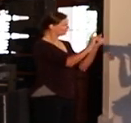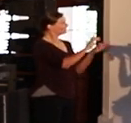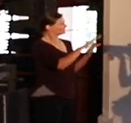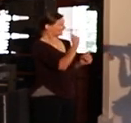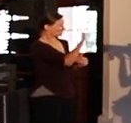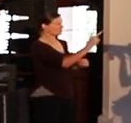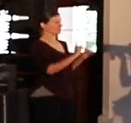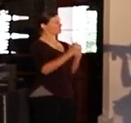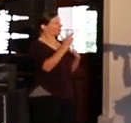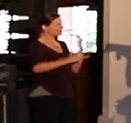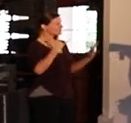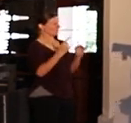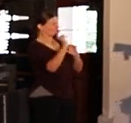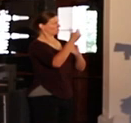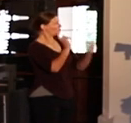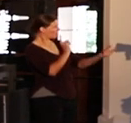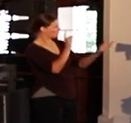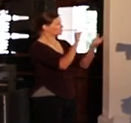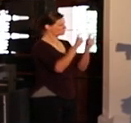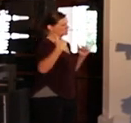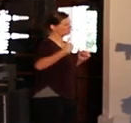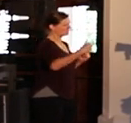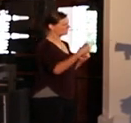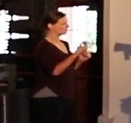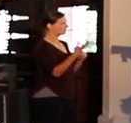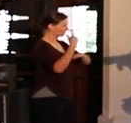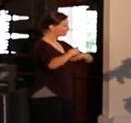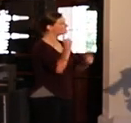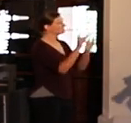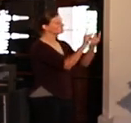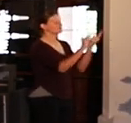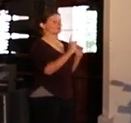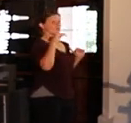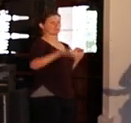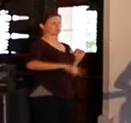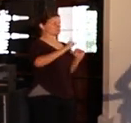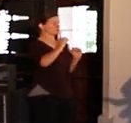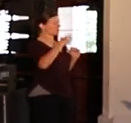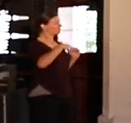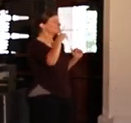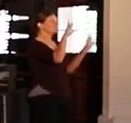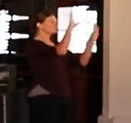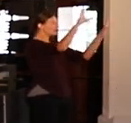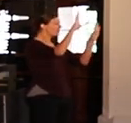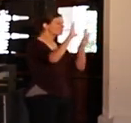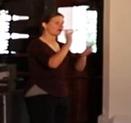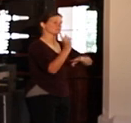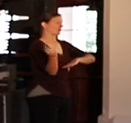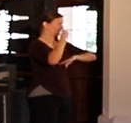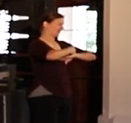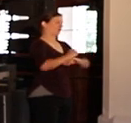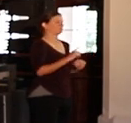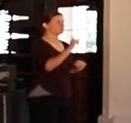meet, but I look forward to meeting over the course of the coming days. This really is an amazing day. It